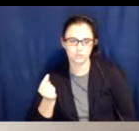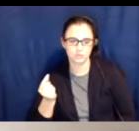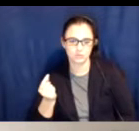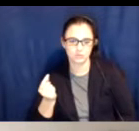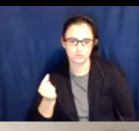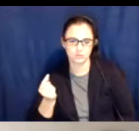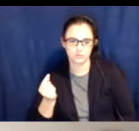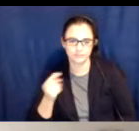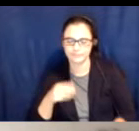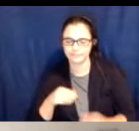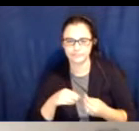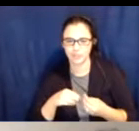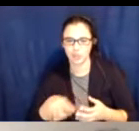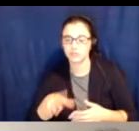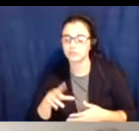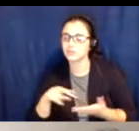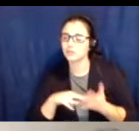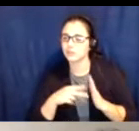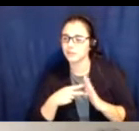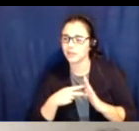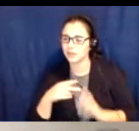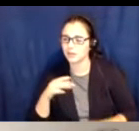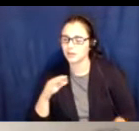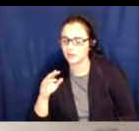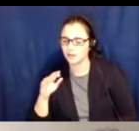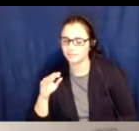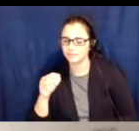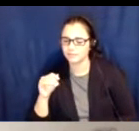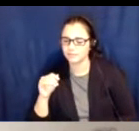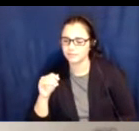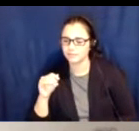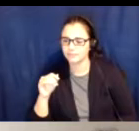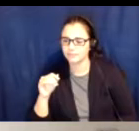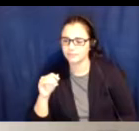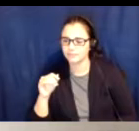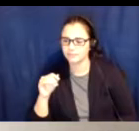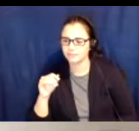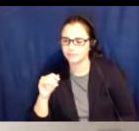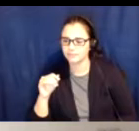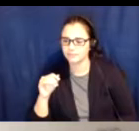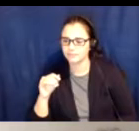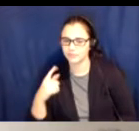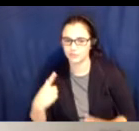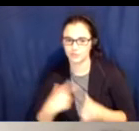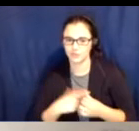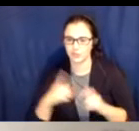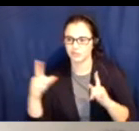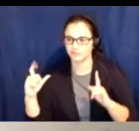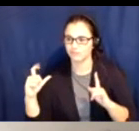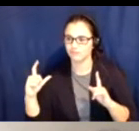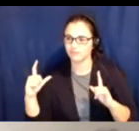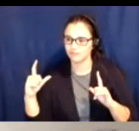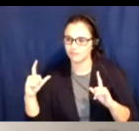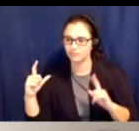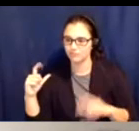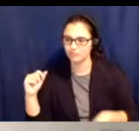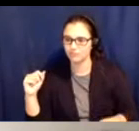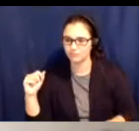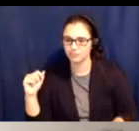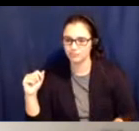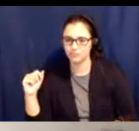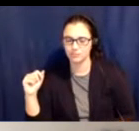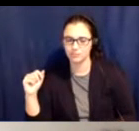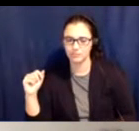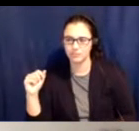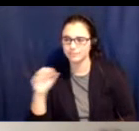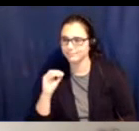No, I lost that. You mean the The one I very was talking first about? photograph you showed, it I